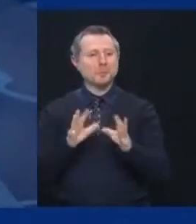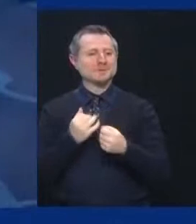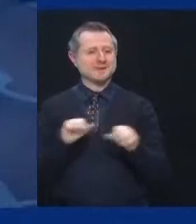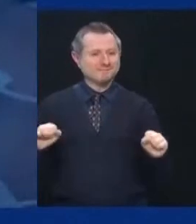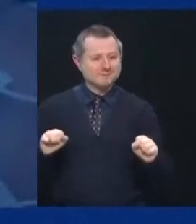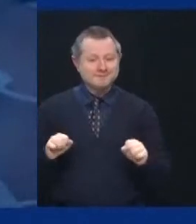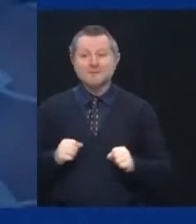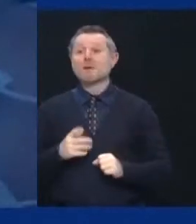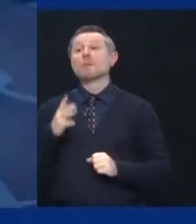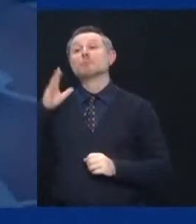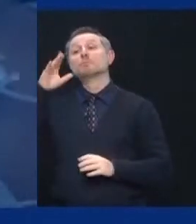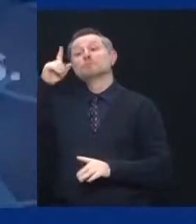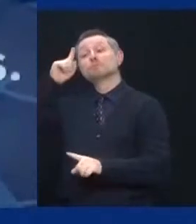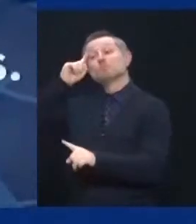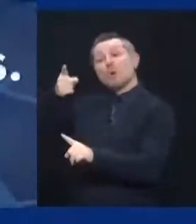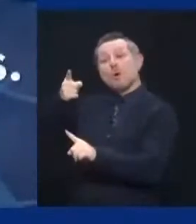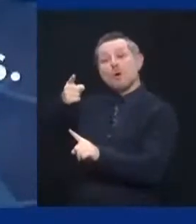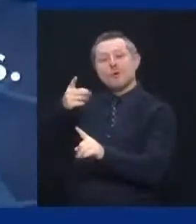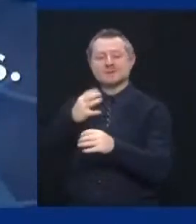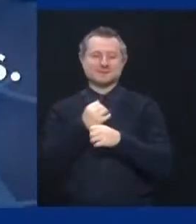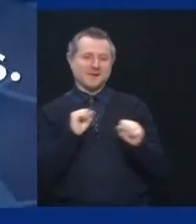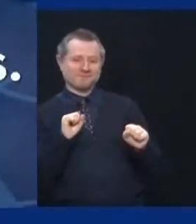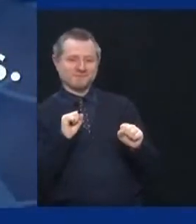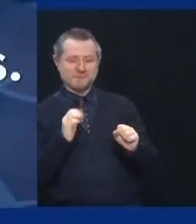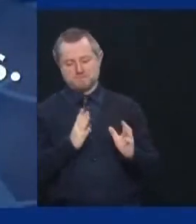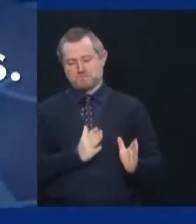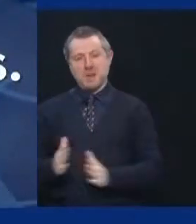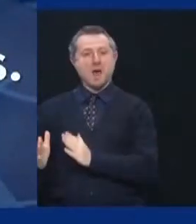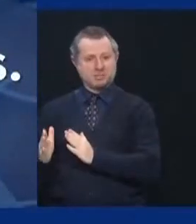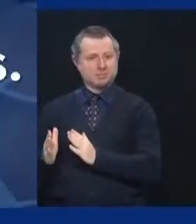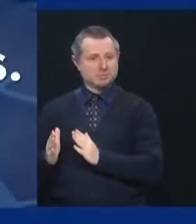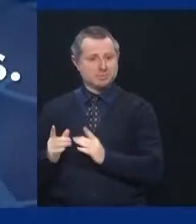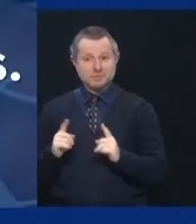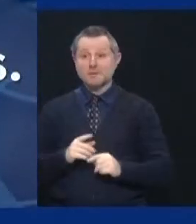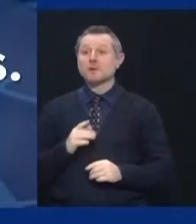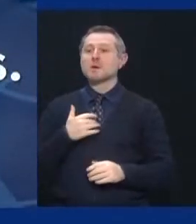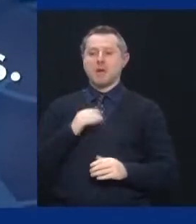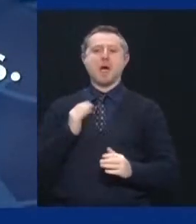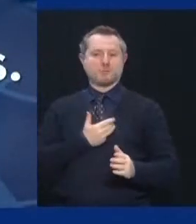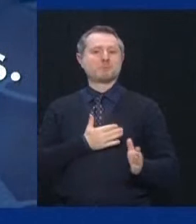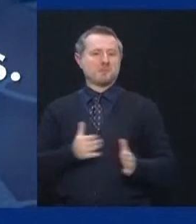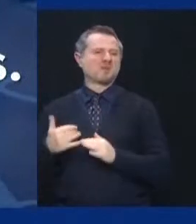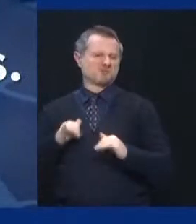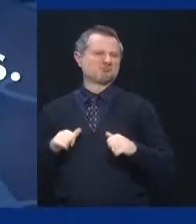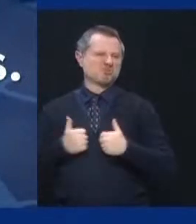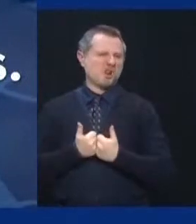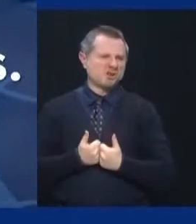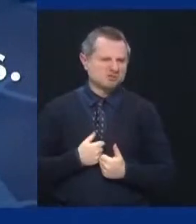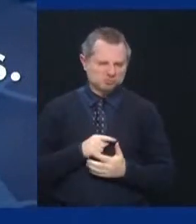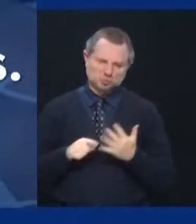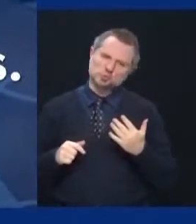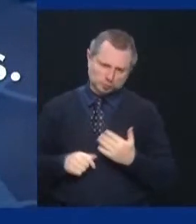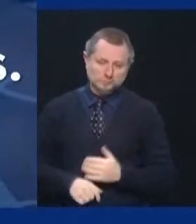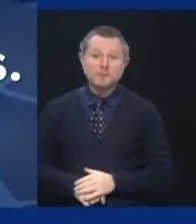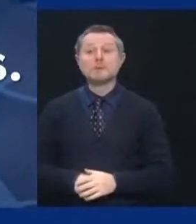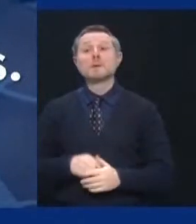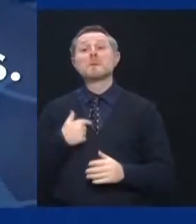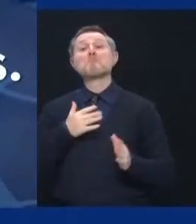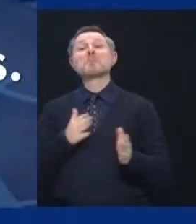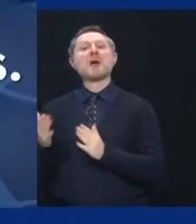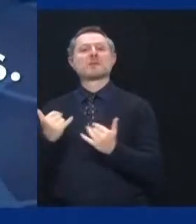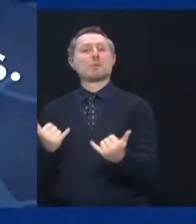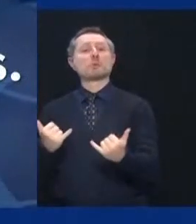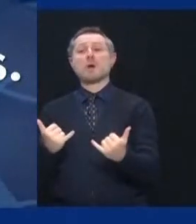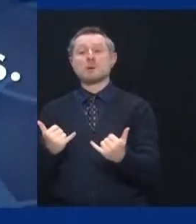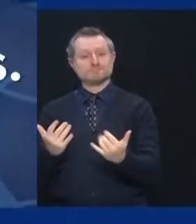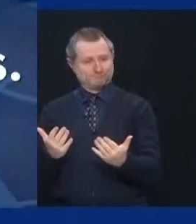smart and safe in reopening? That's the challenge in 2021. And we want to be ahead of it because we are New